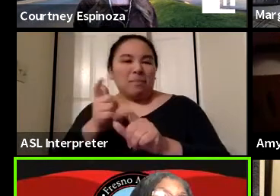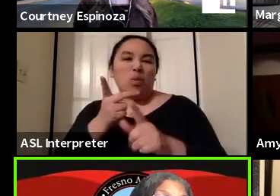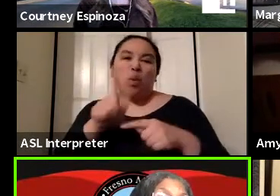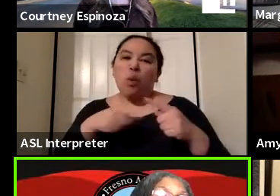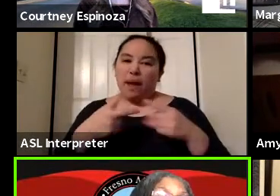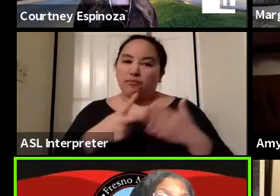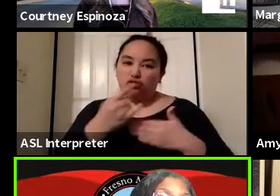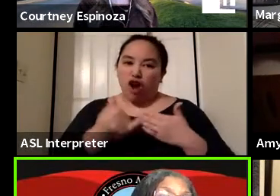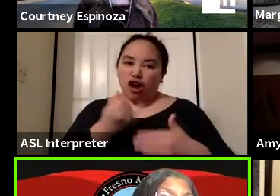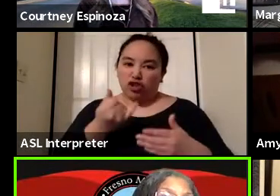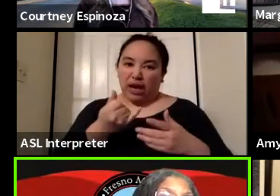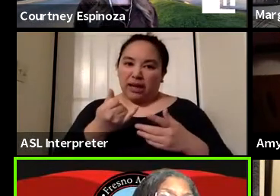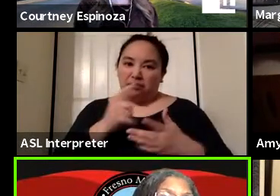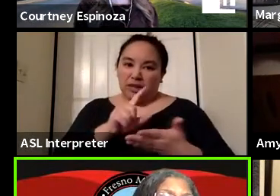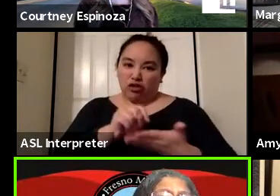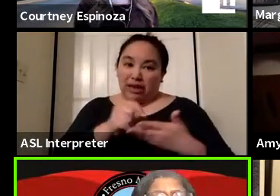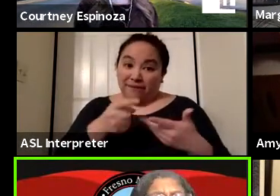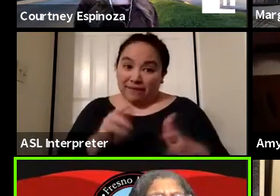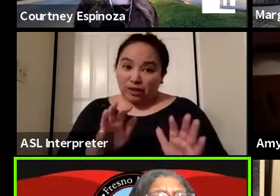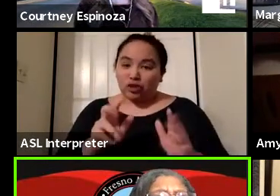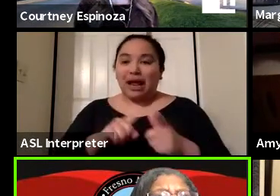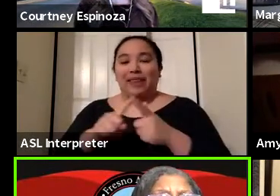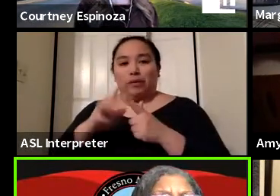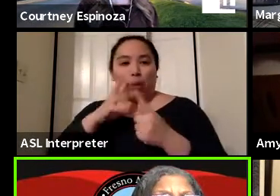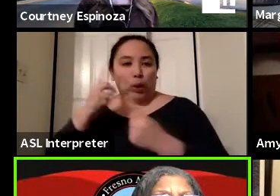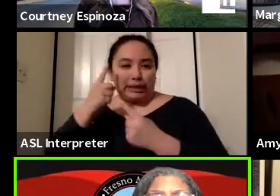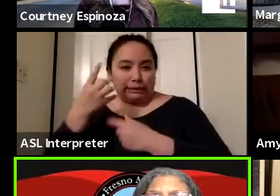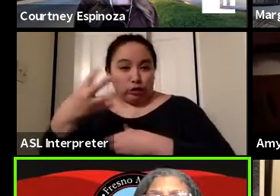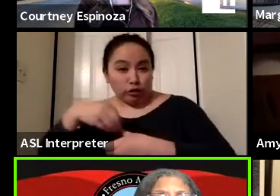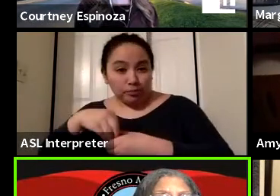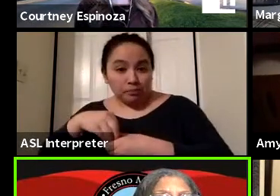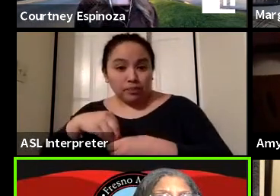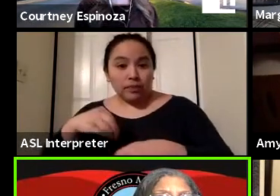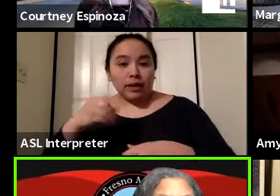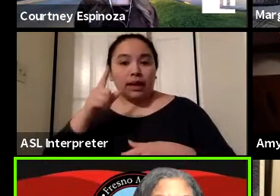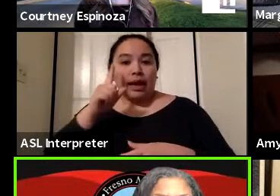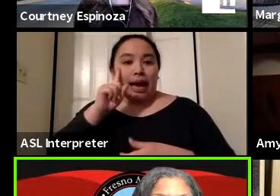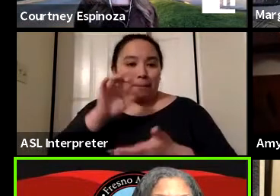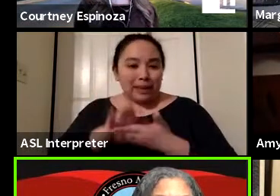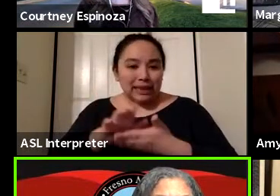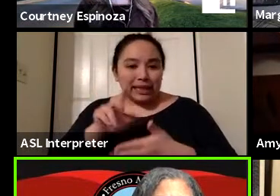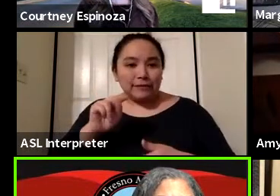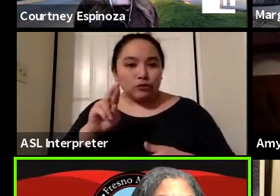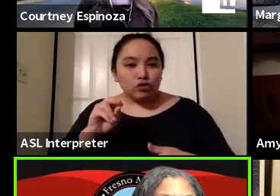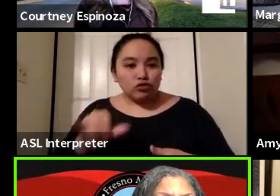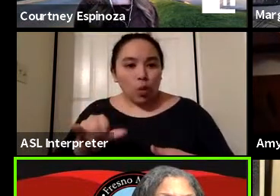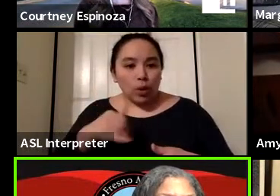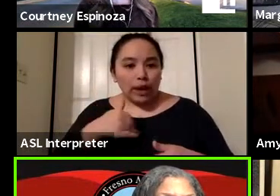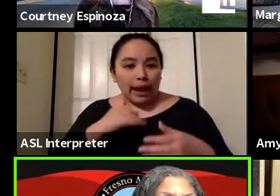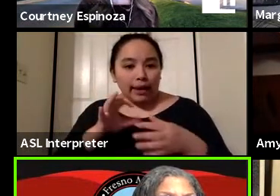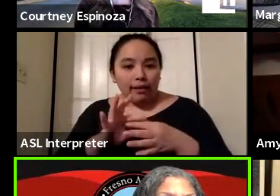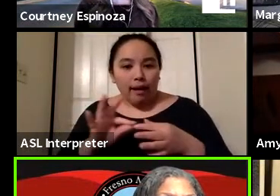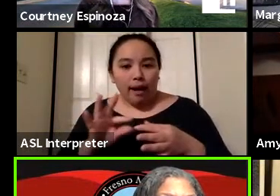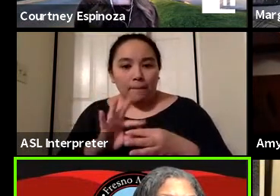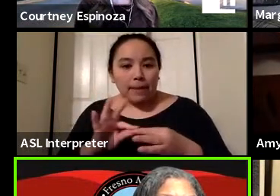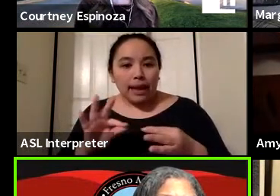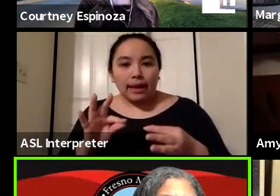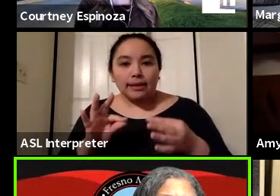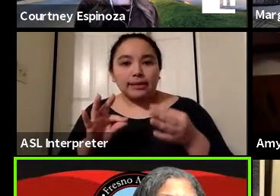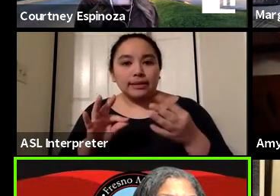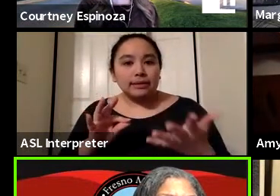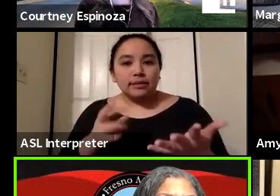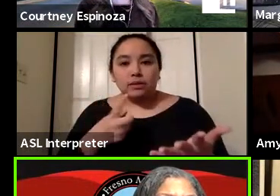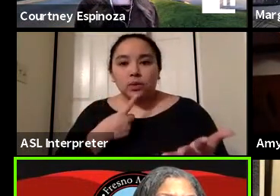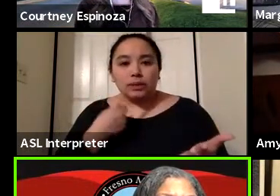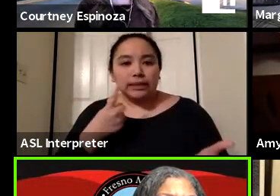will need to take those things into consideration. And I believe Troy had a comment. I think I heard him step up to say